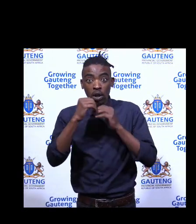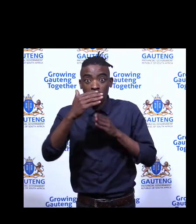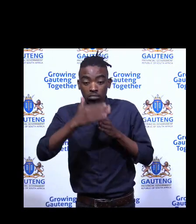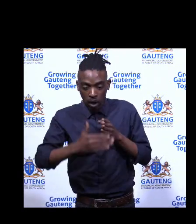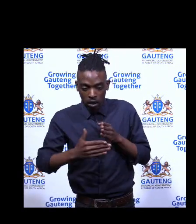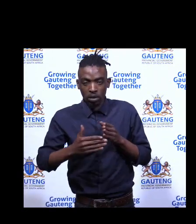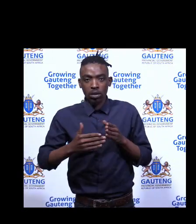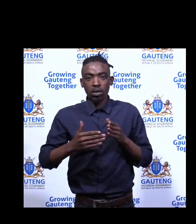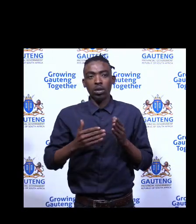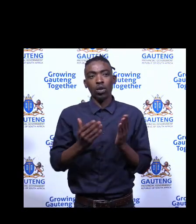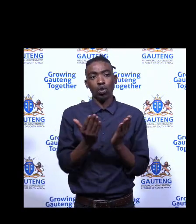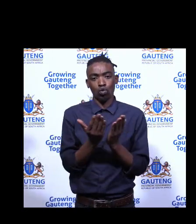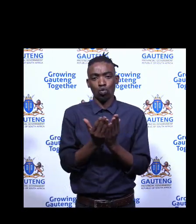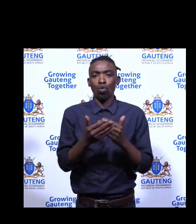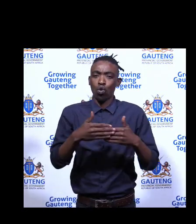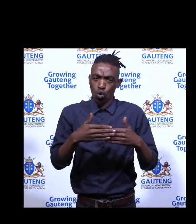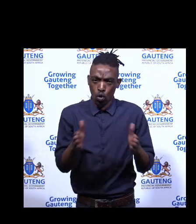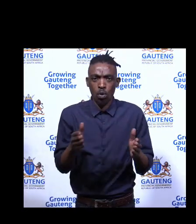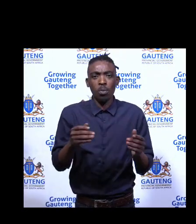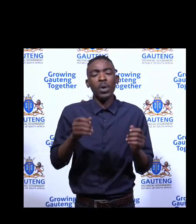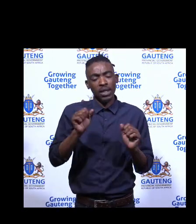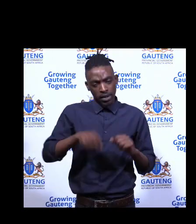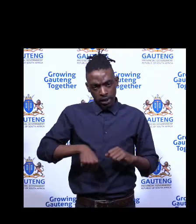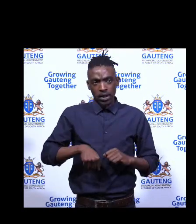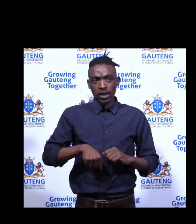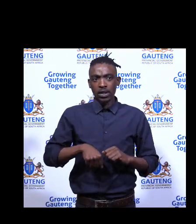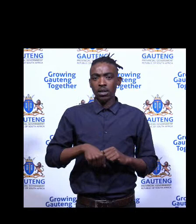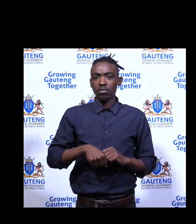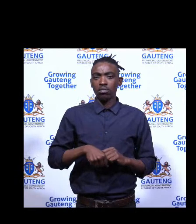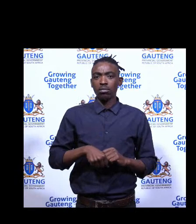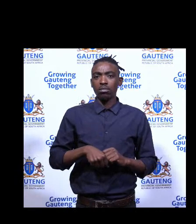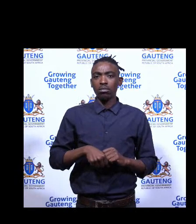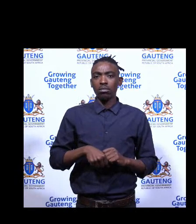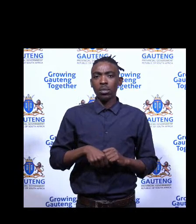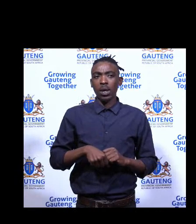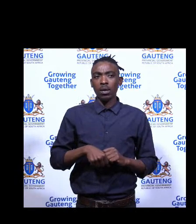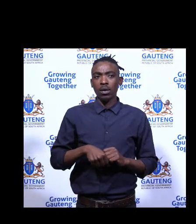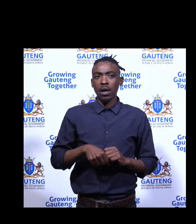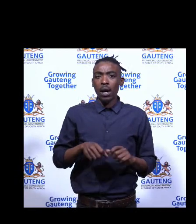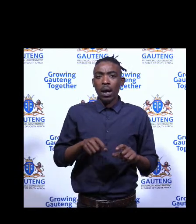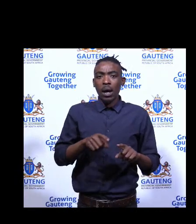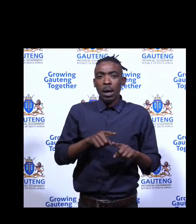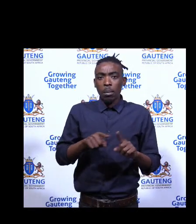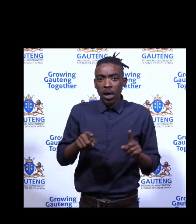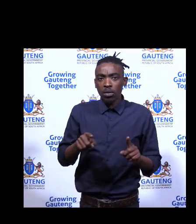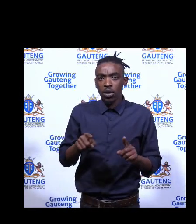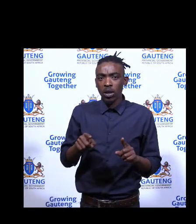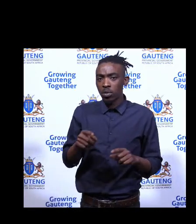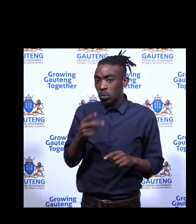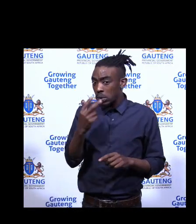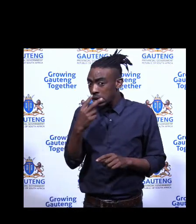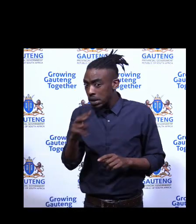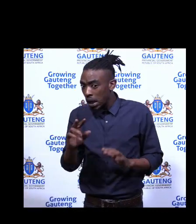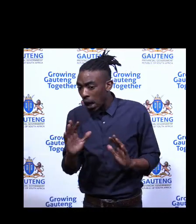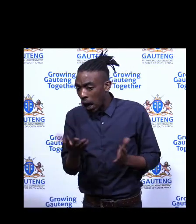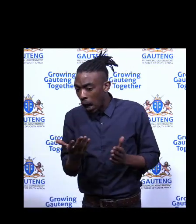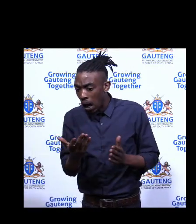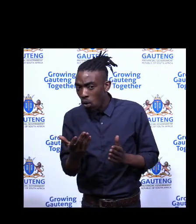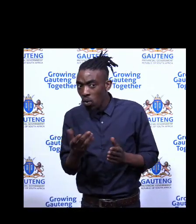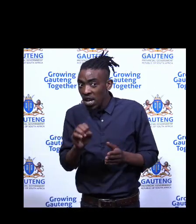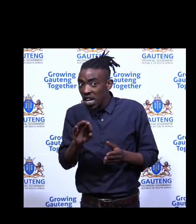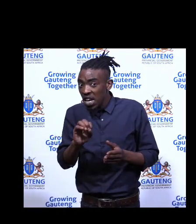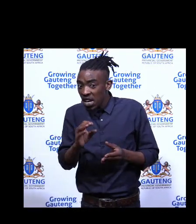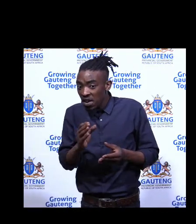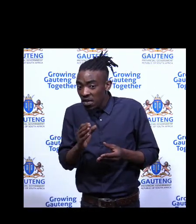the peak basically is brought forward, and the amplitude of the peak, the maximum number of cases basically